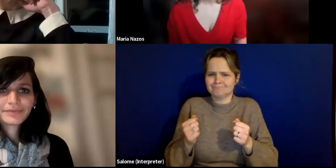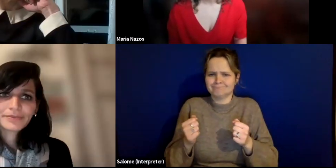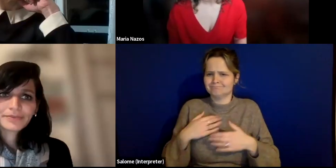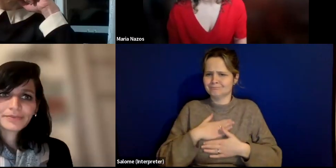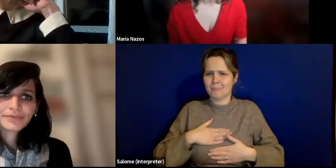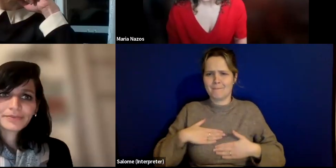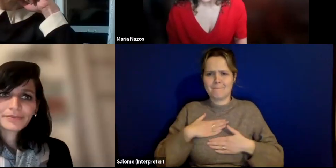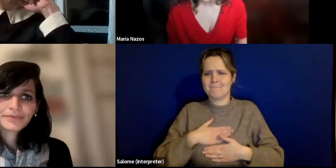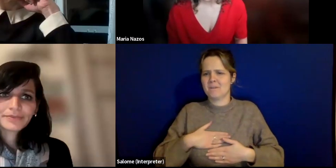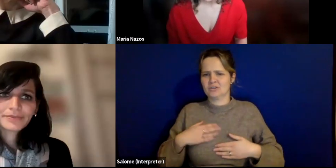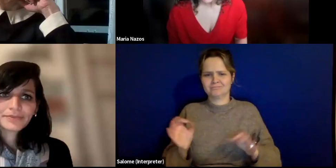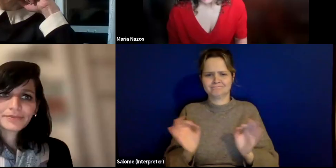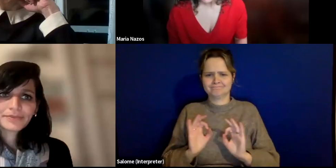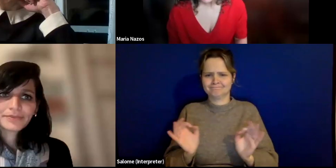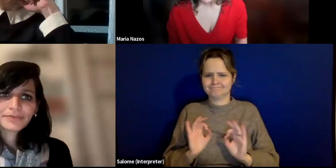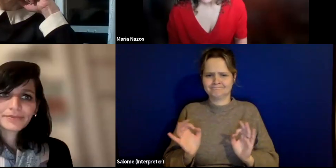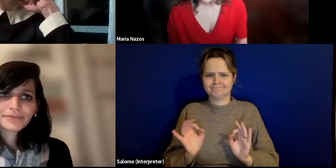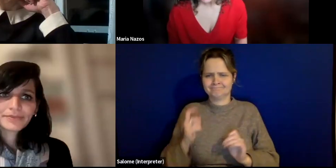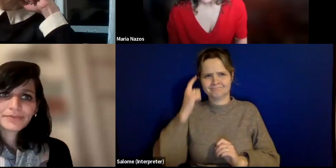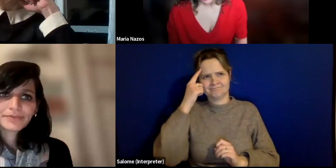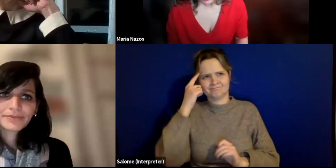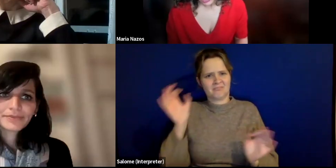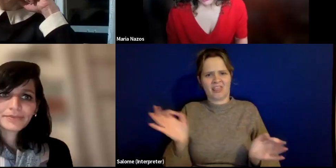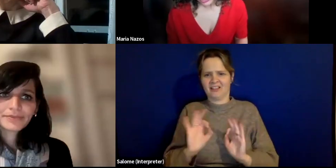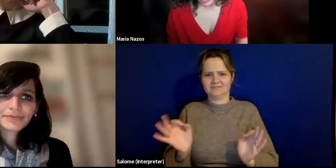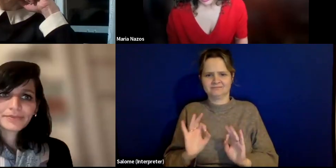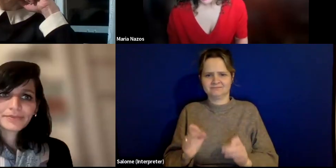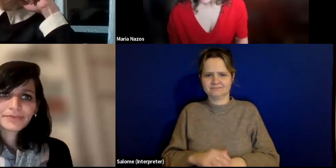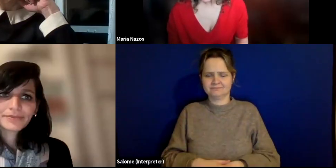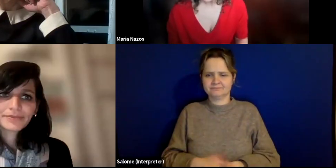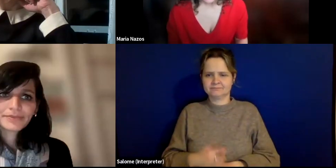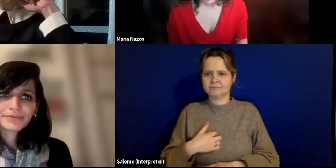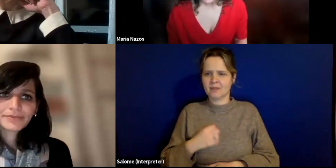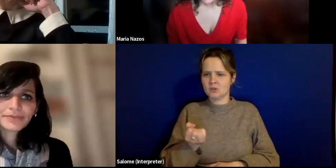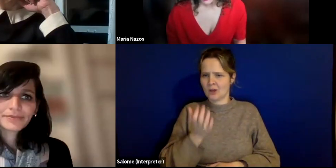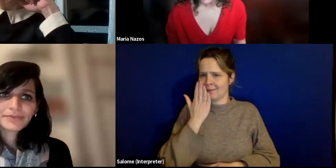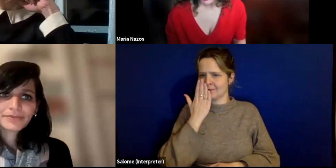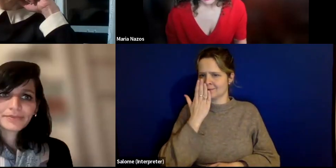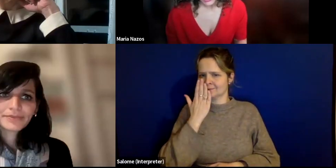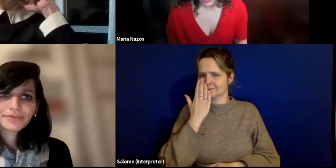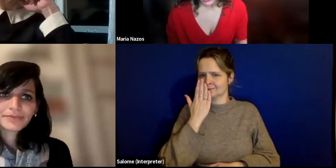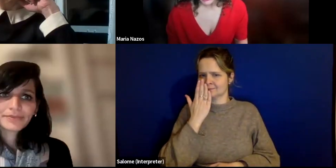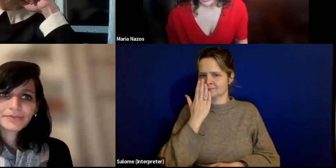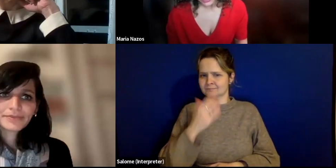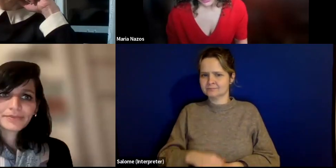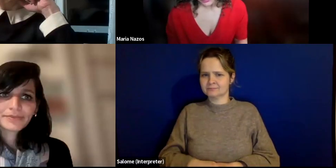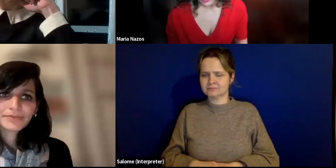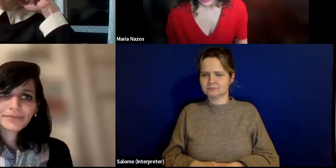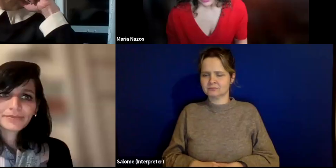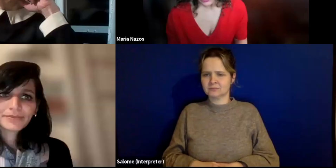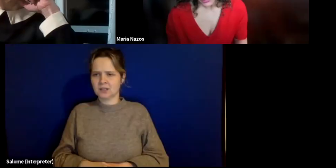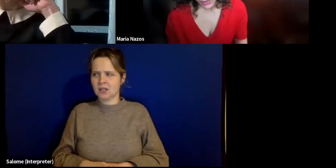passion, not thinking of a thing. I'm ashamed of this untamed